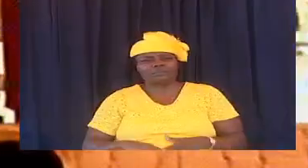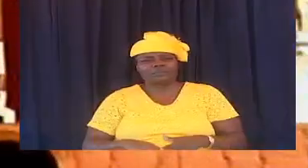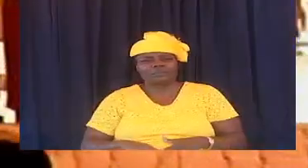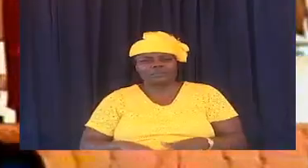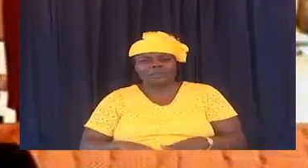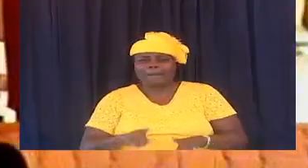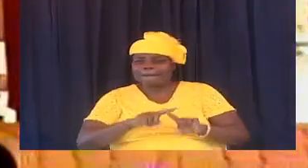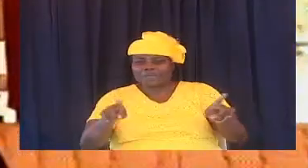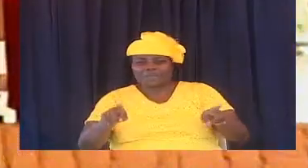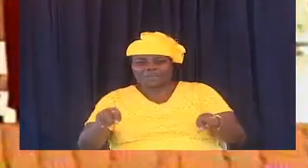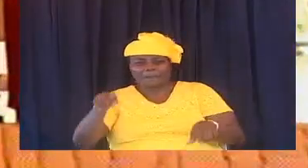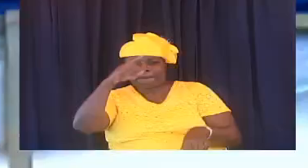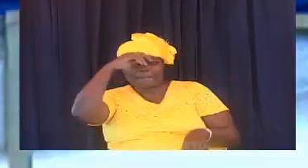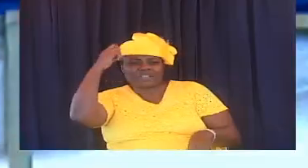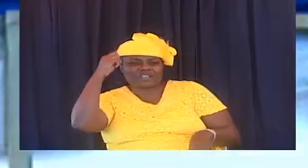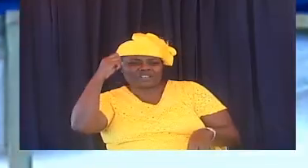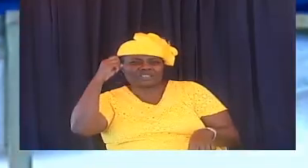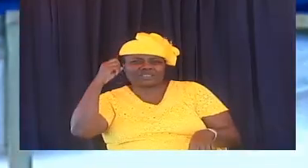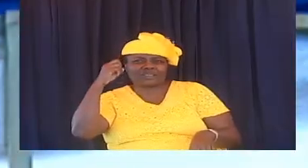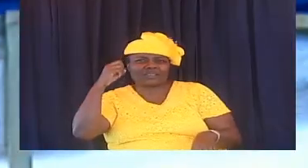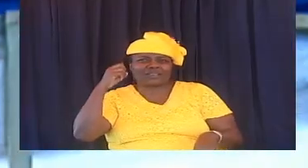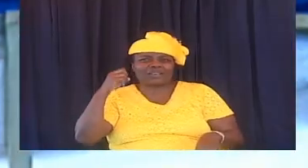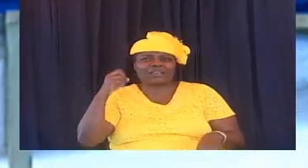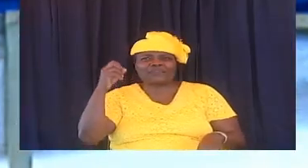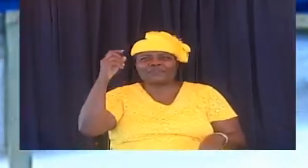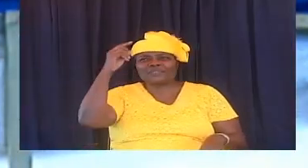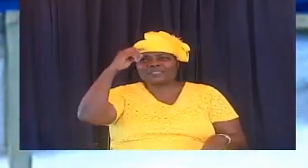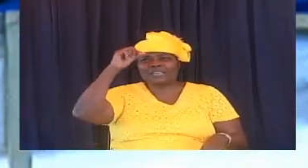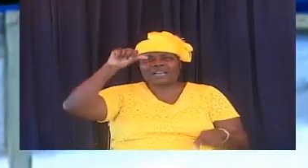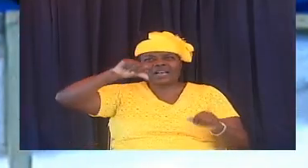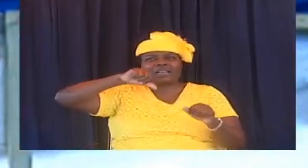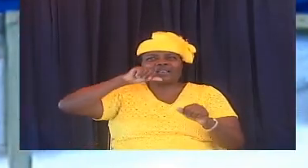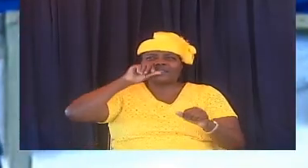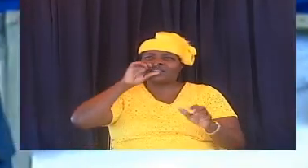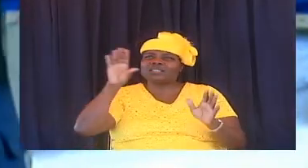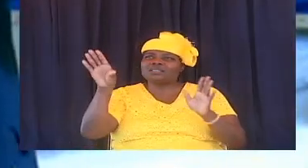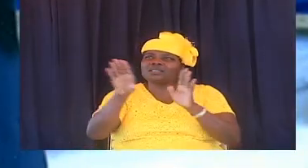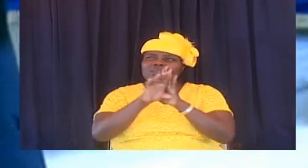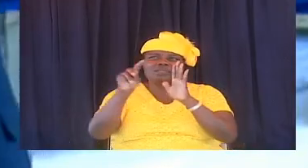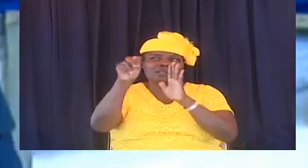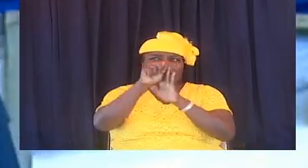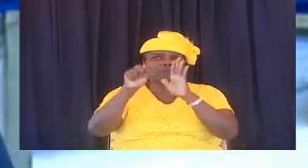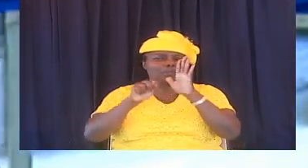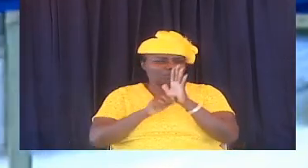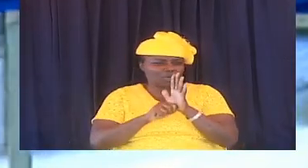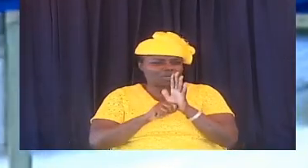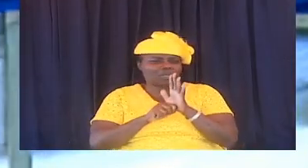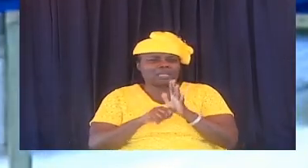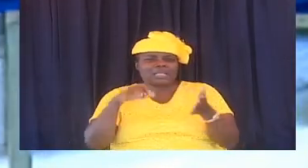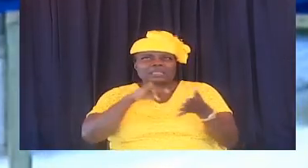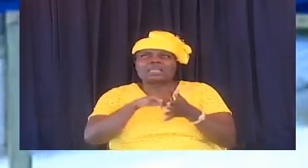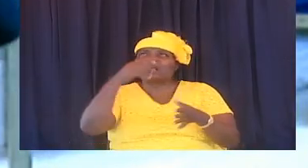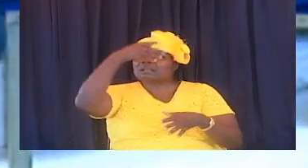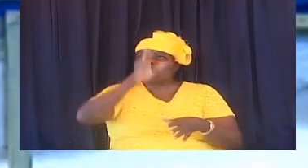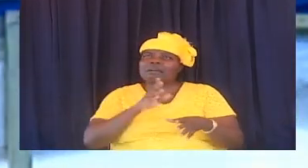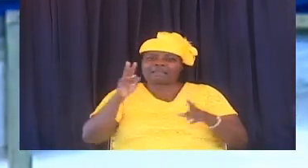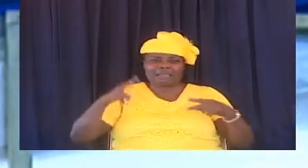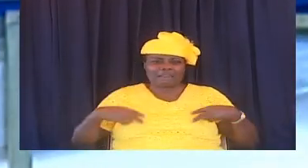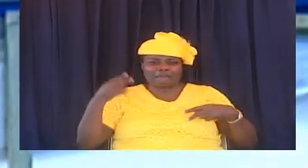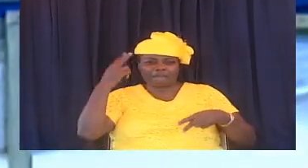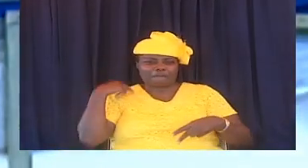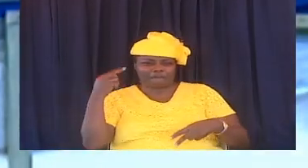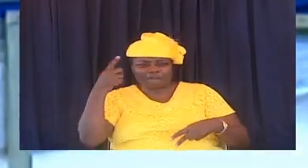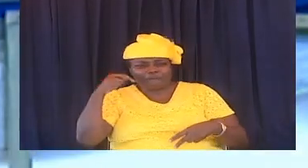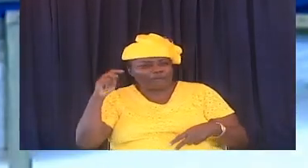because of this covenant that he had with God, and it's the same covenant that God has with each and every one of us, he will not fall short